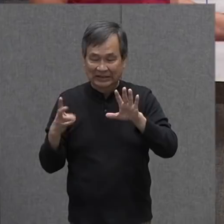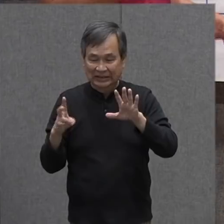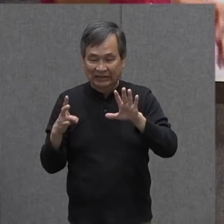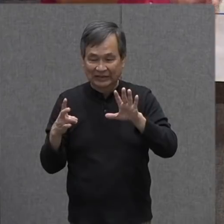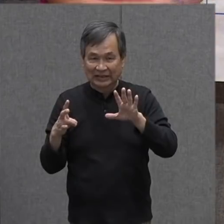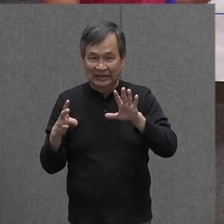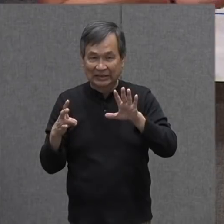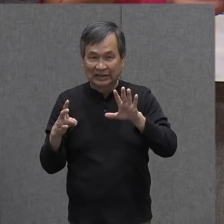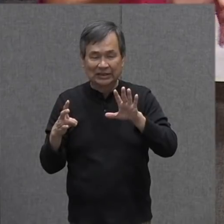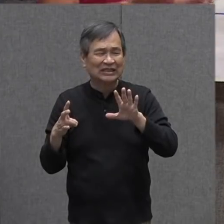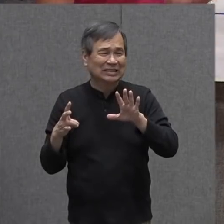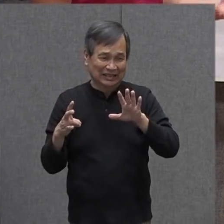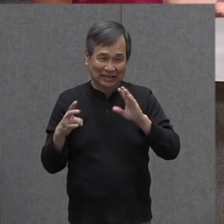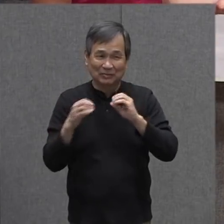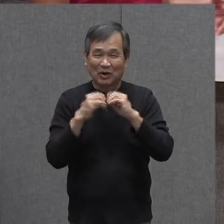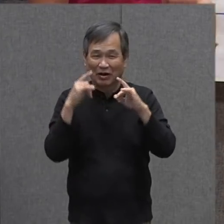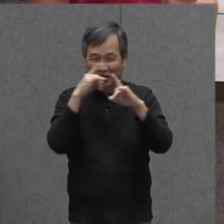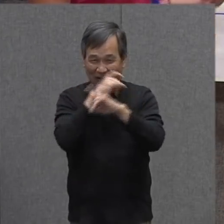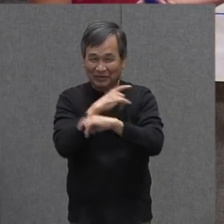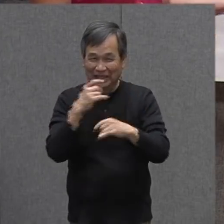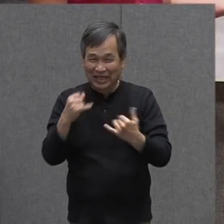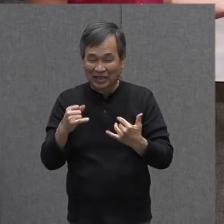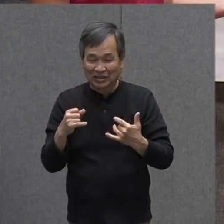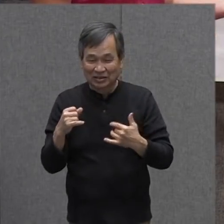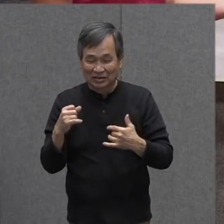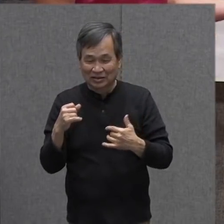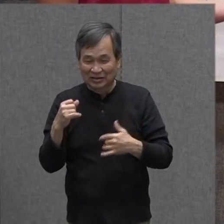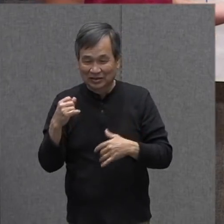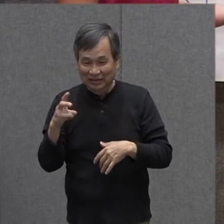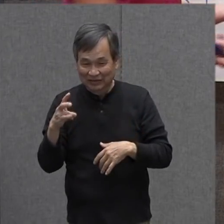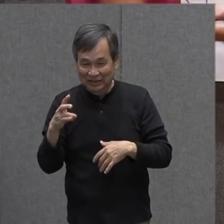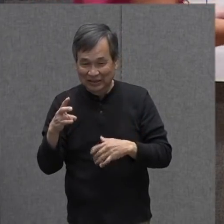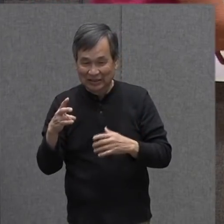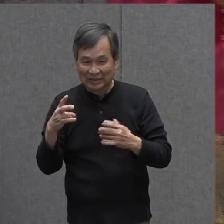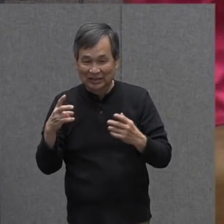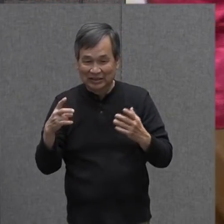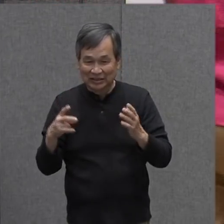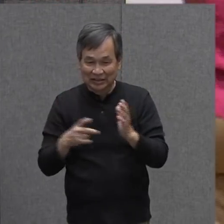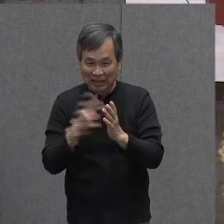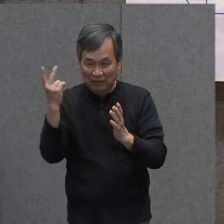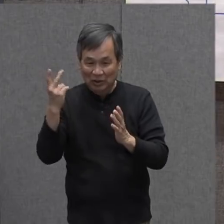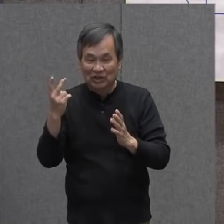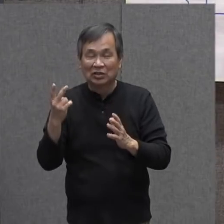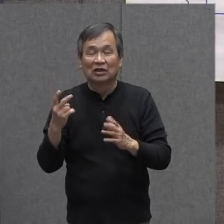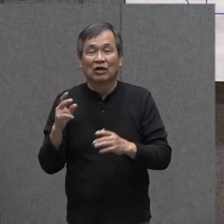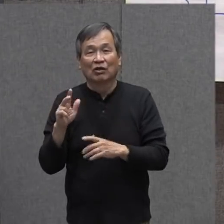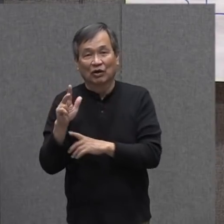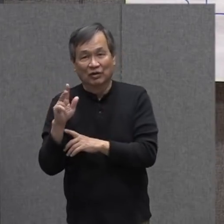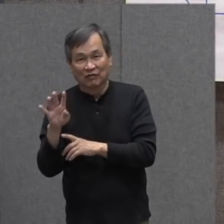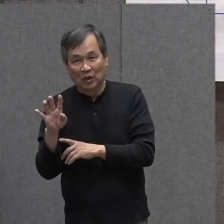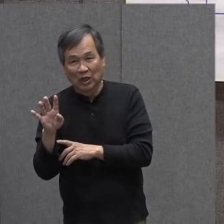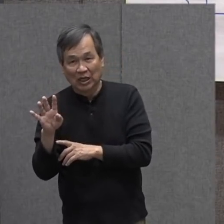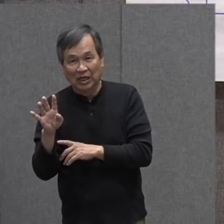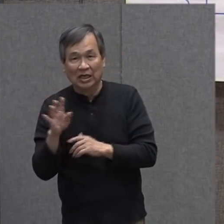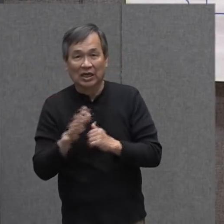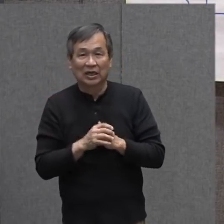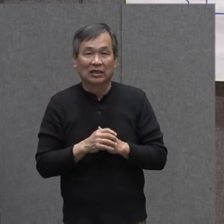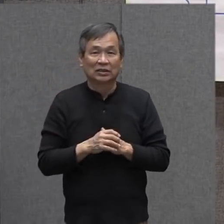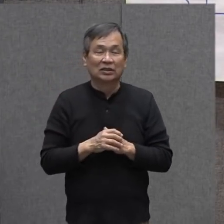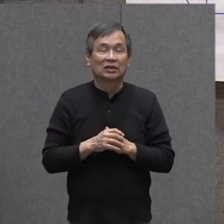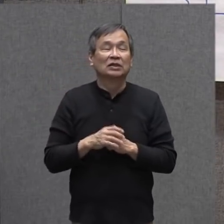and eat it, and it would feed him for the whole year. He would not be hungry. Then take the other seed, plant it in the